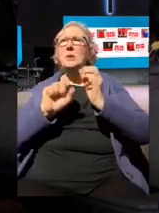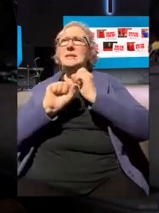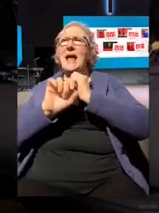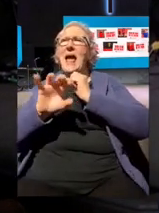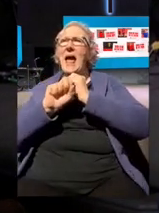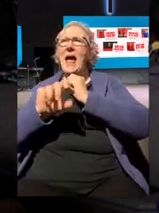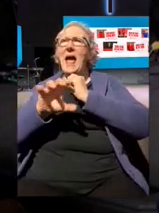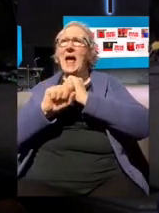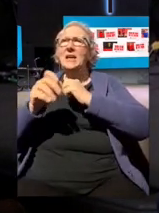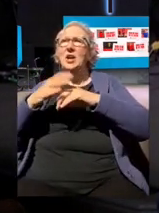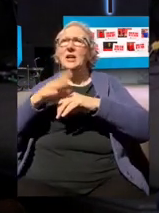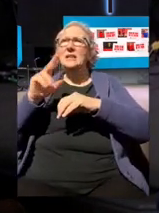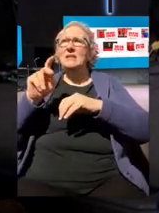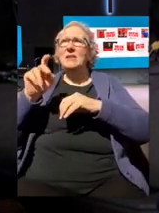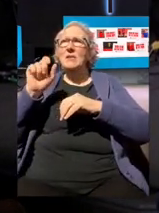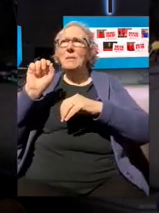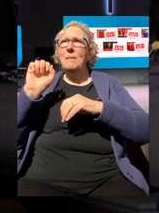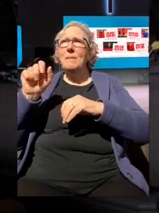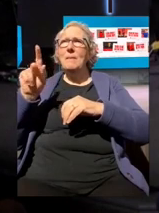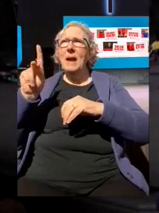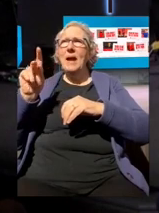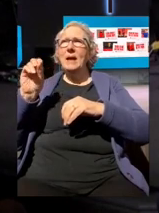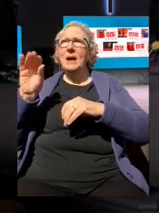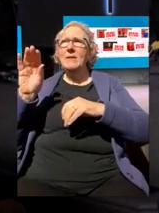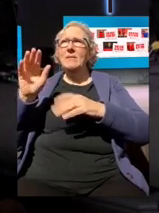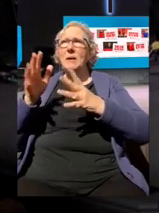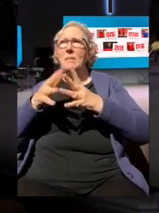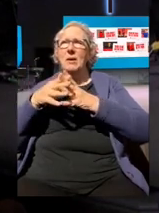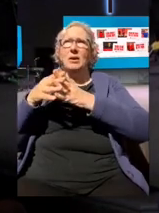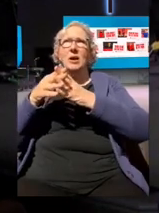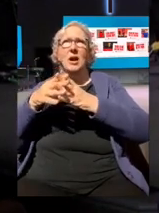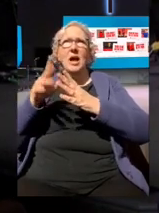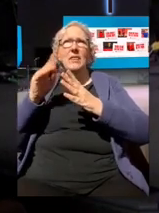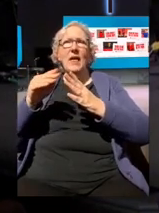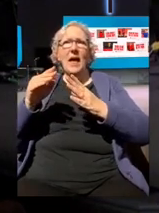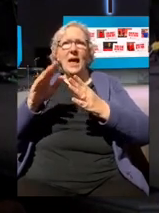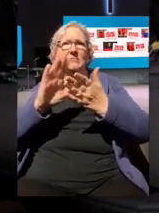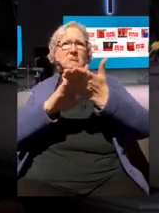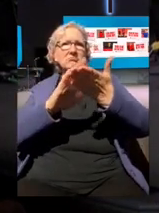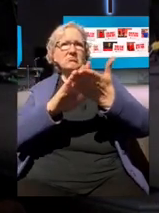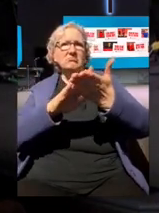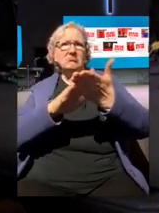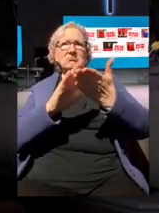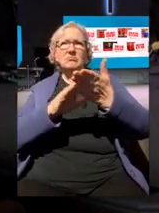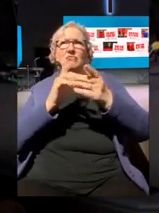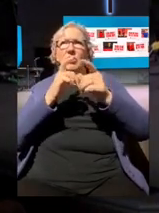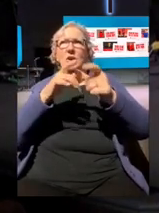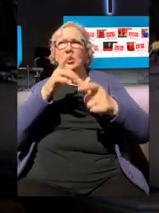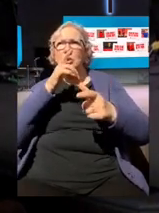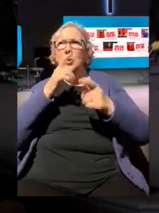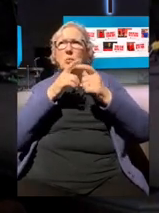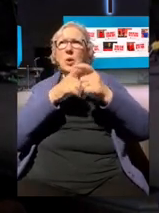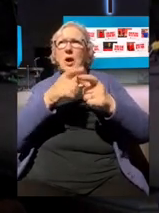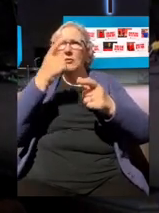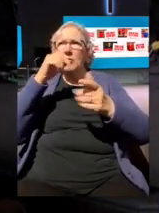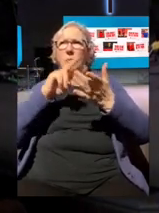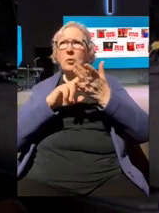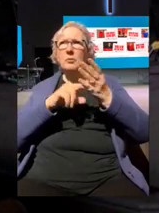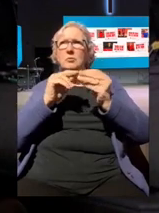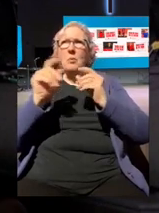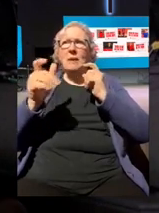Bank of America that's kind of saluting runners who are running for a purpose that's bigger than